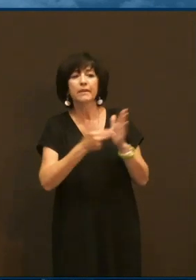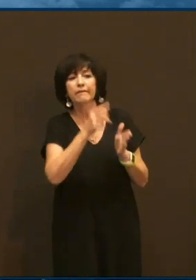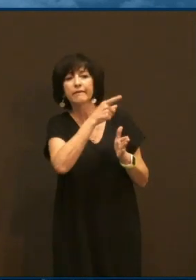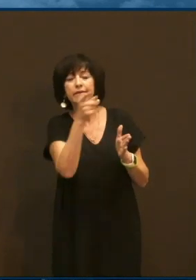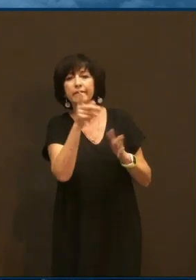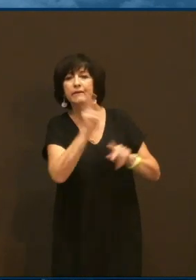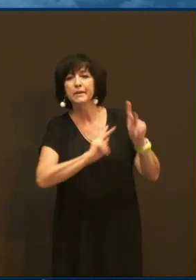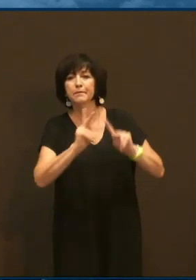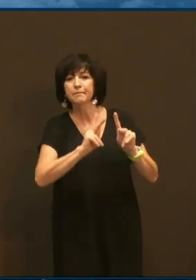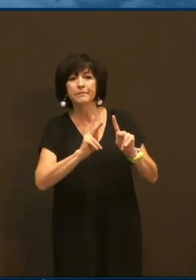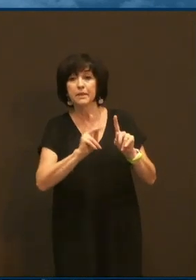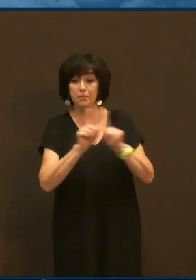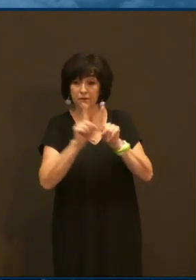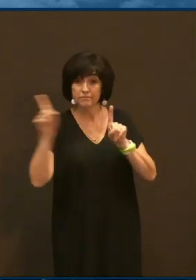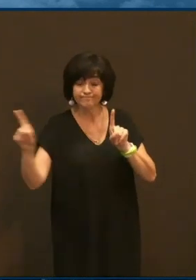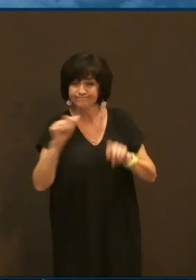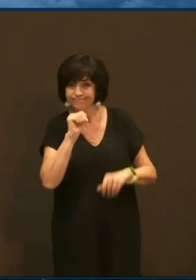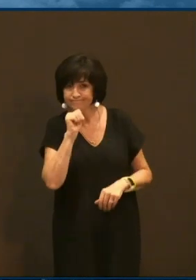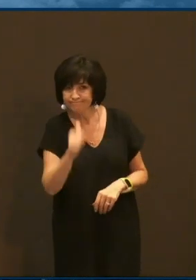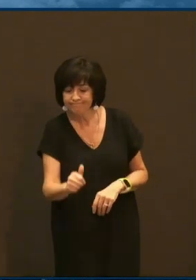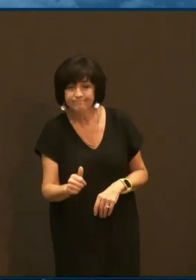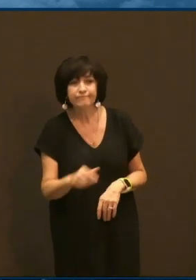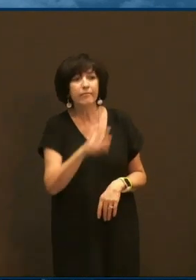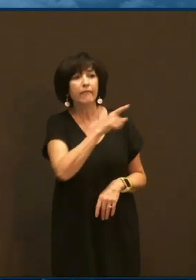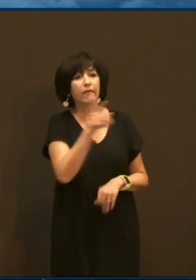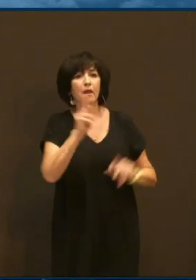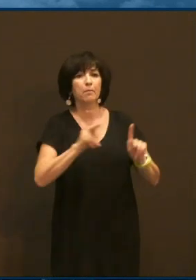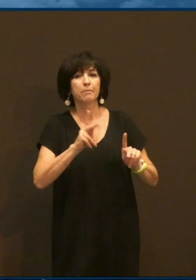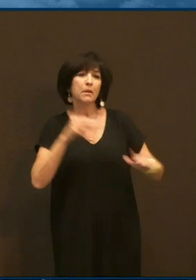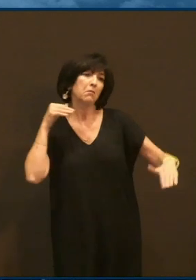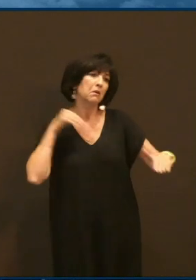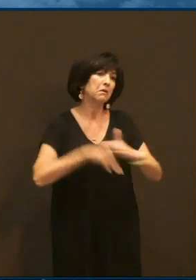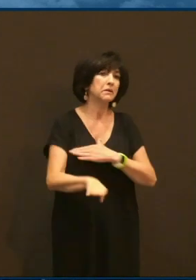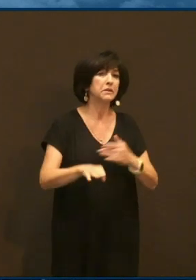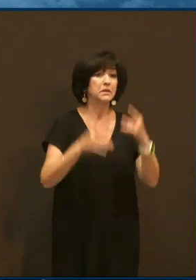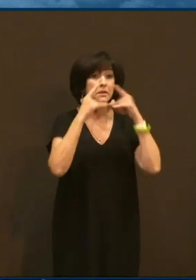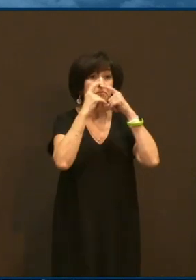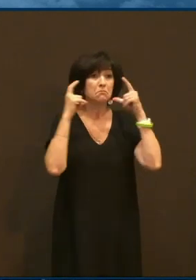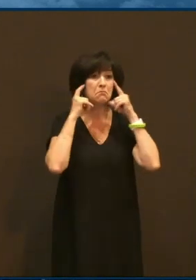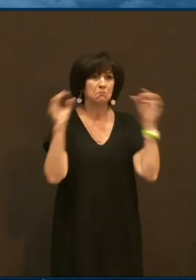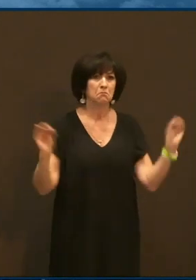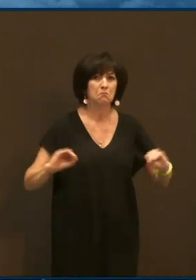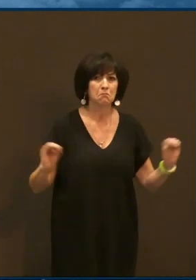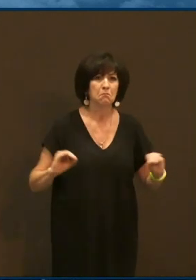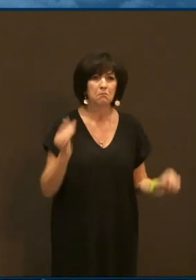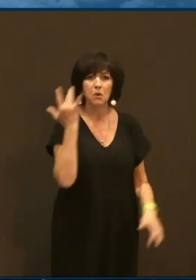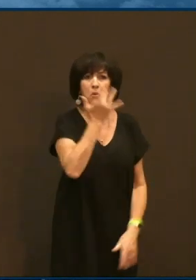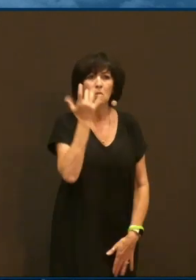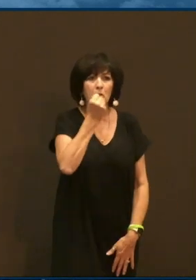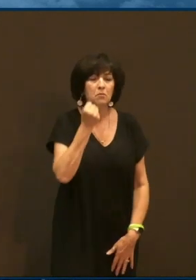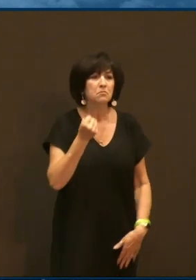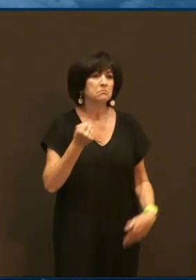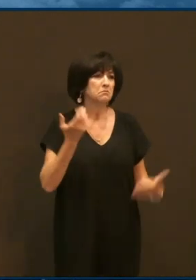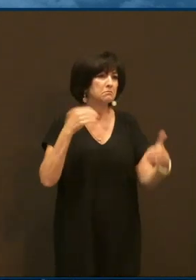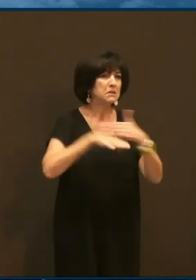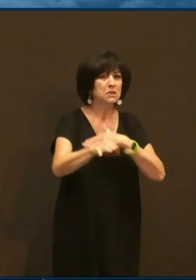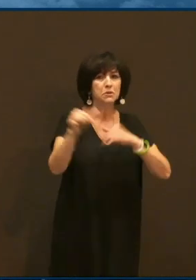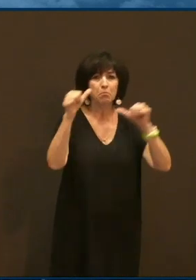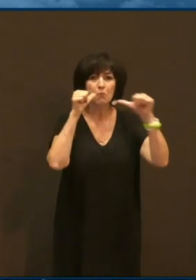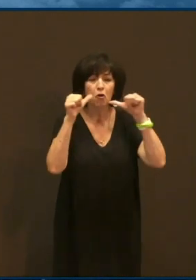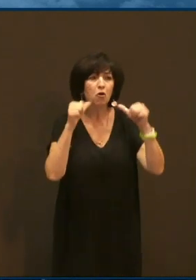guidance is not being followed. A number of businesses, gyms, restaurants, bars,